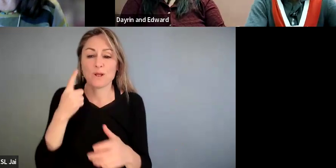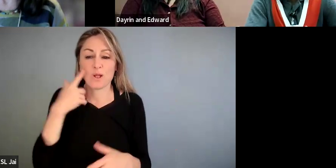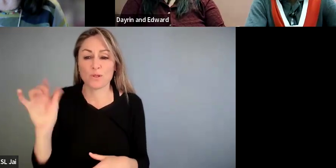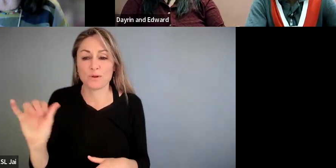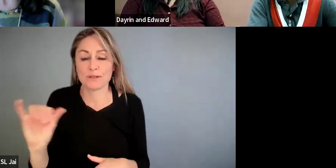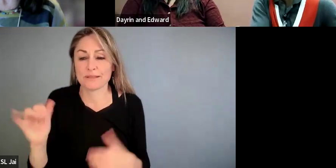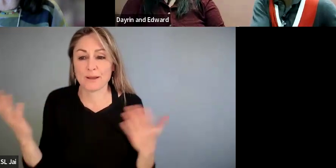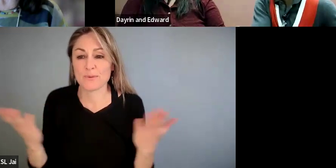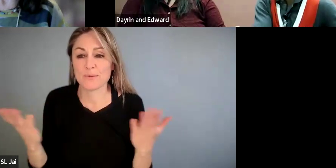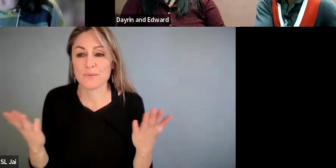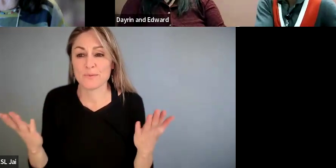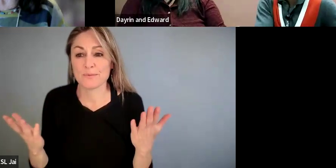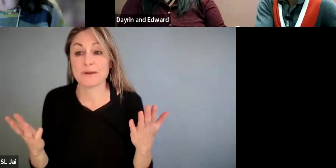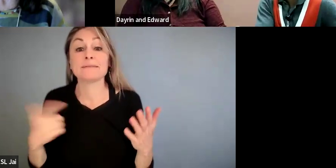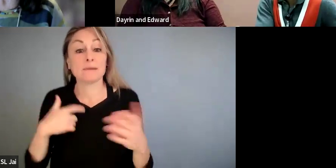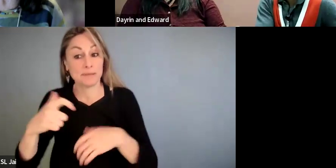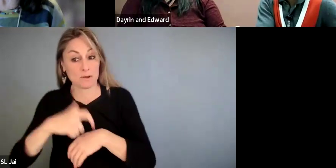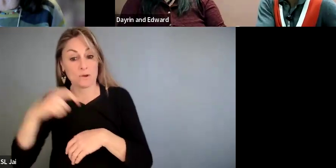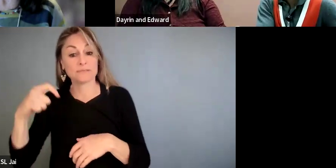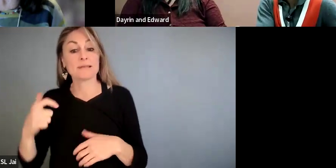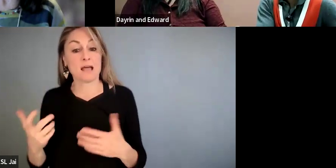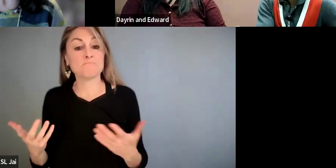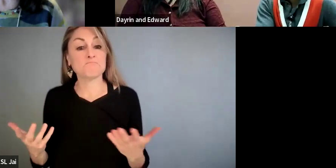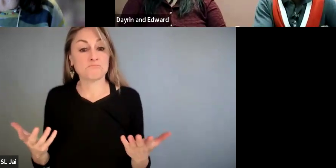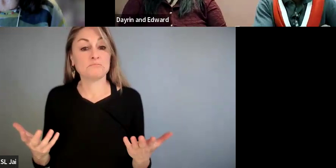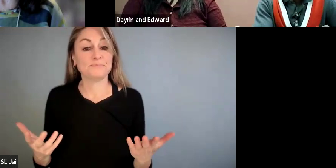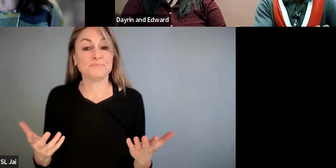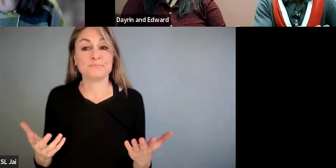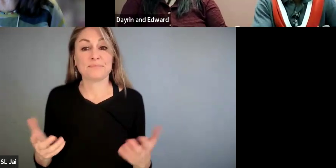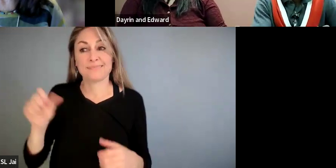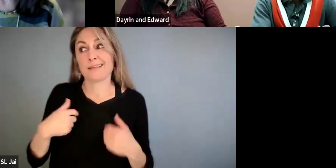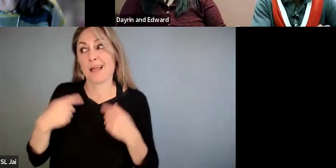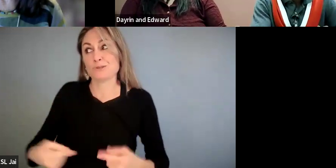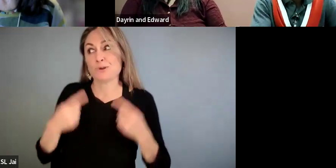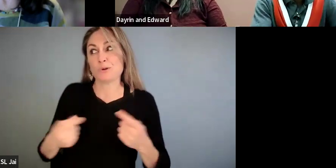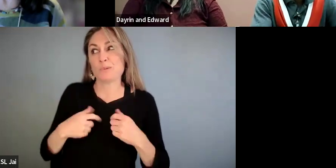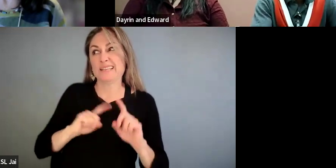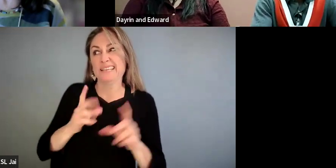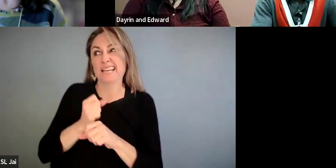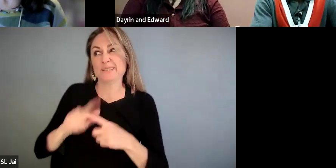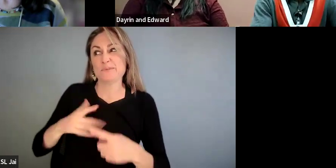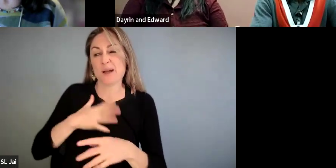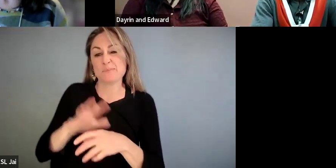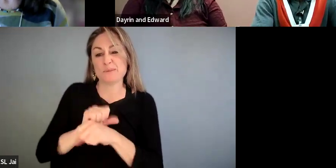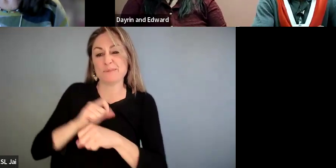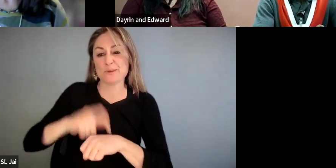You go there on time. That's one of the things we struggle with. Yeah, I struggle a lot with that.